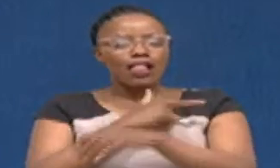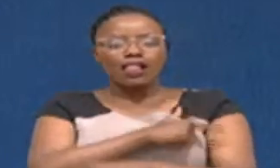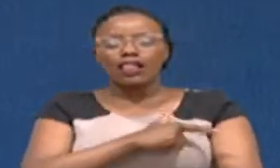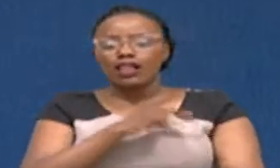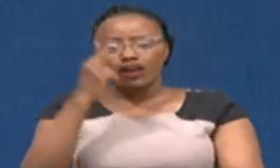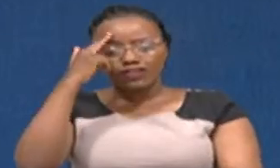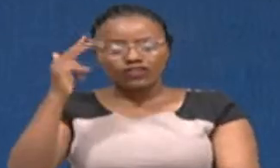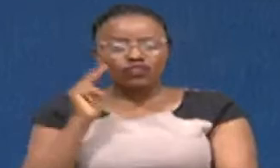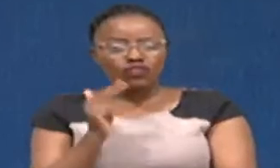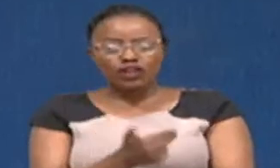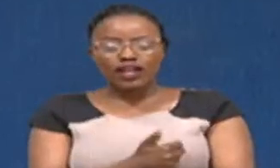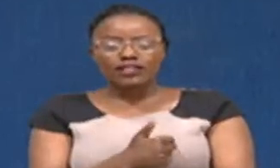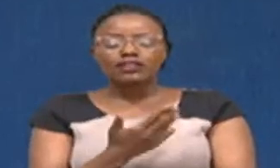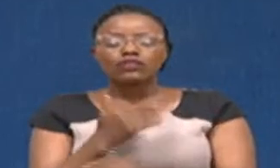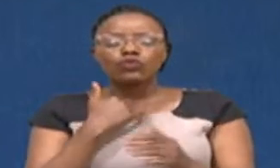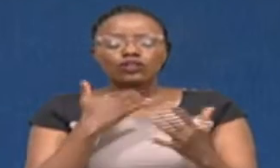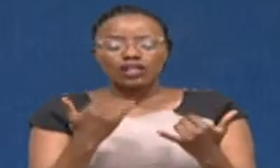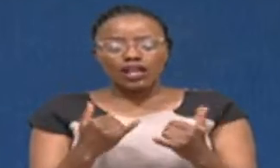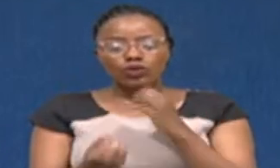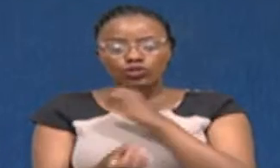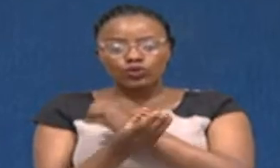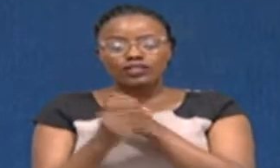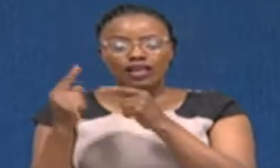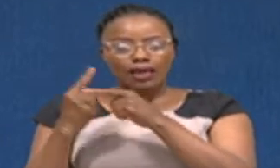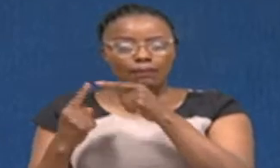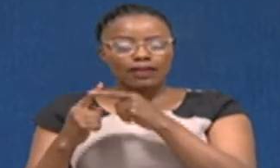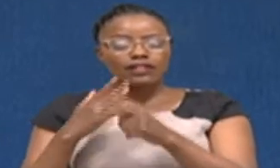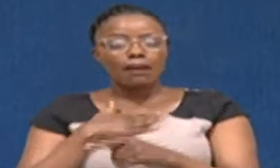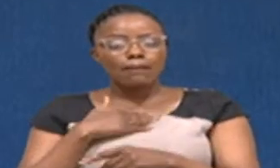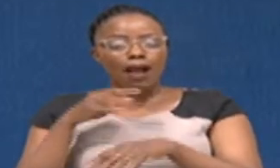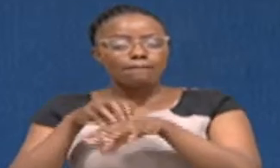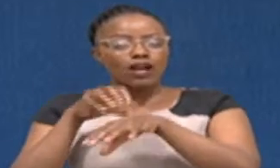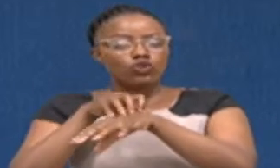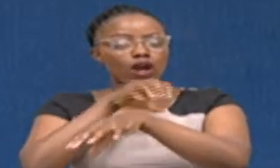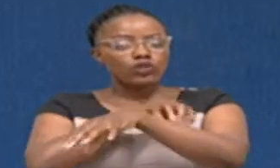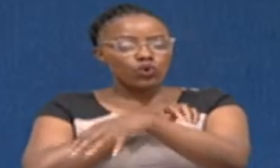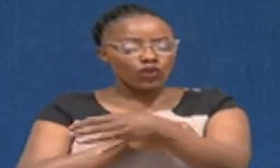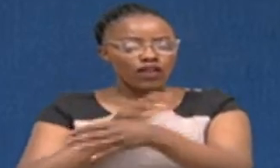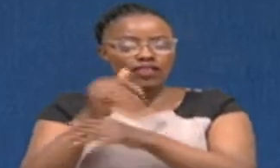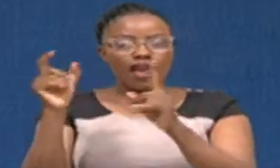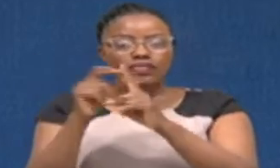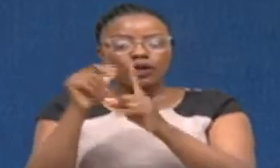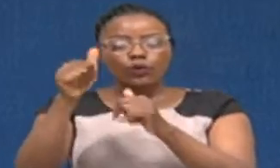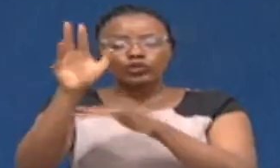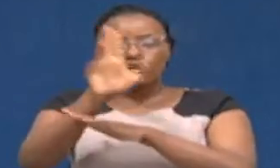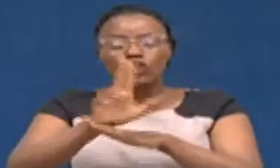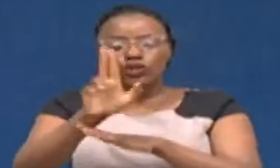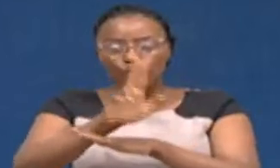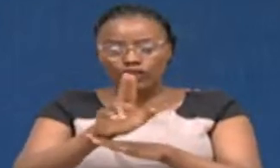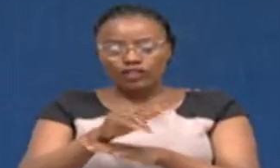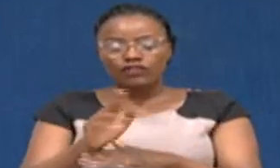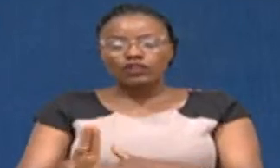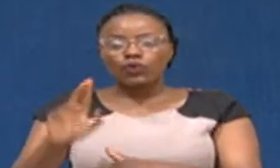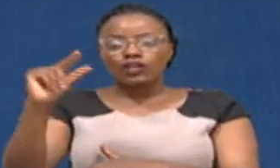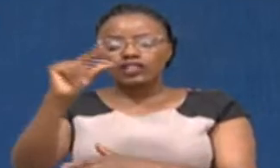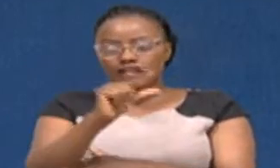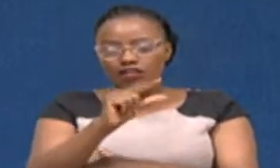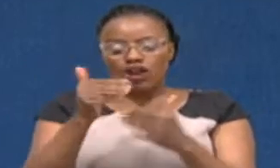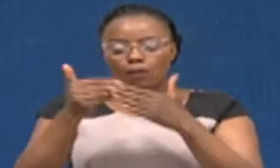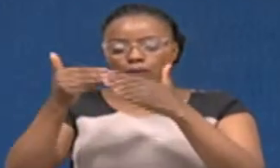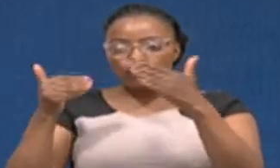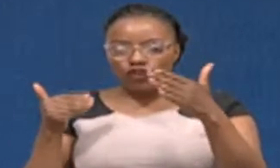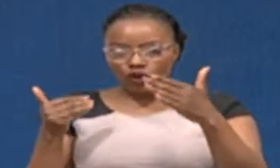us. Let me go to my experience, Trevor. Madowadowa and the other words that have been used to are used in Western Gishu much